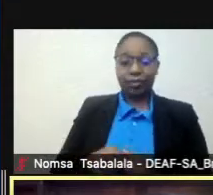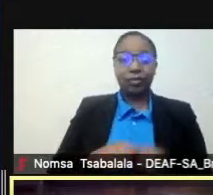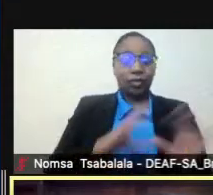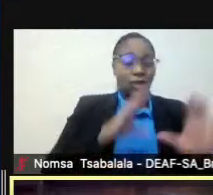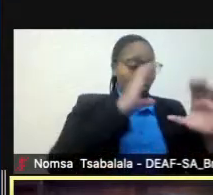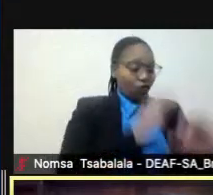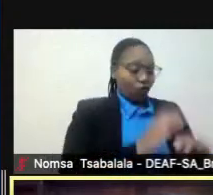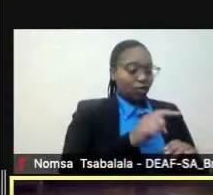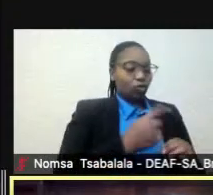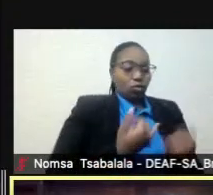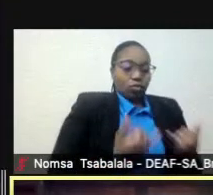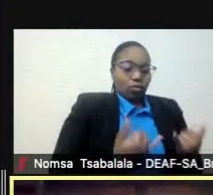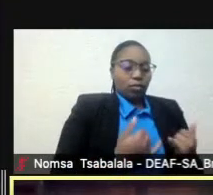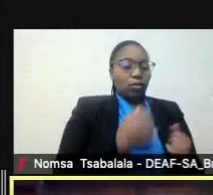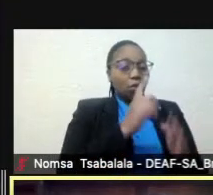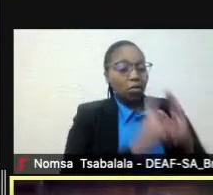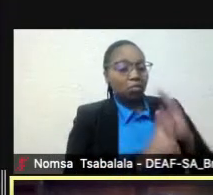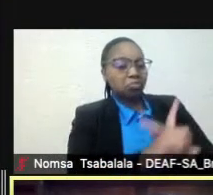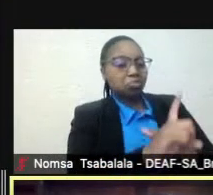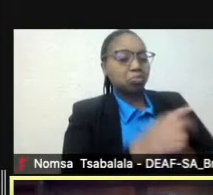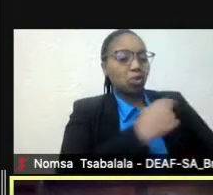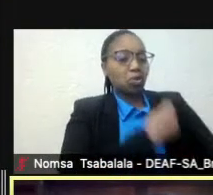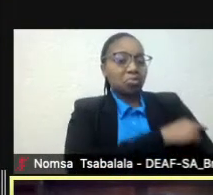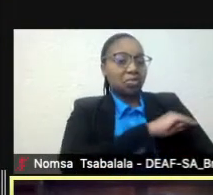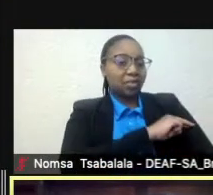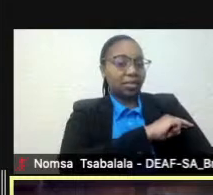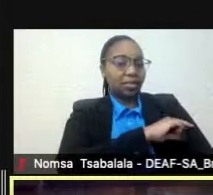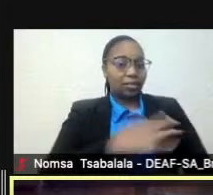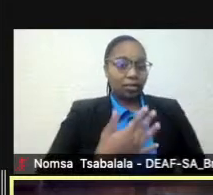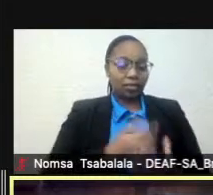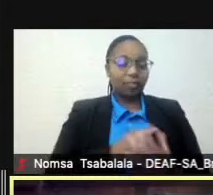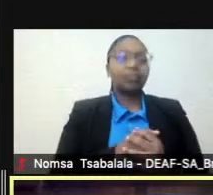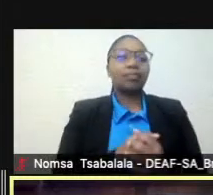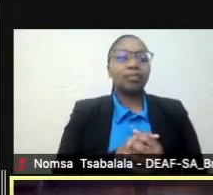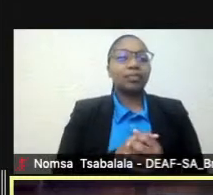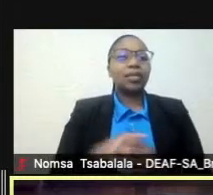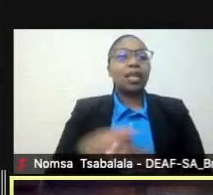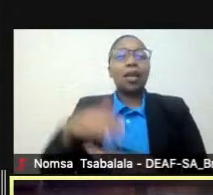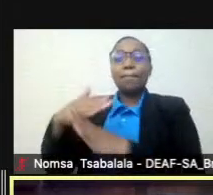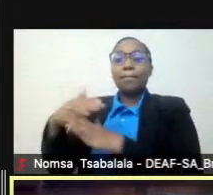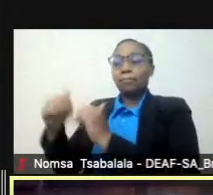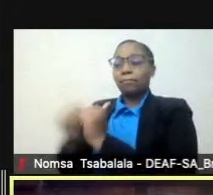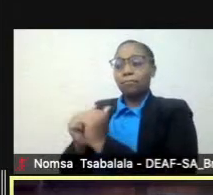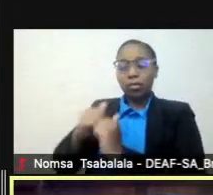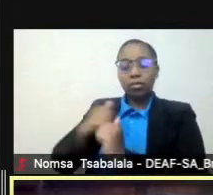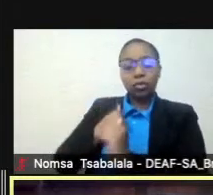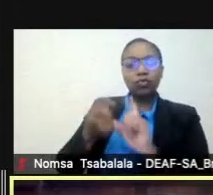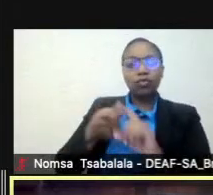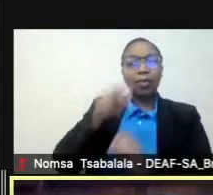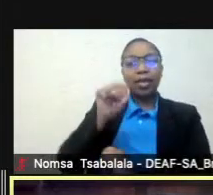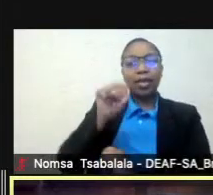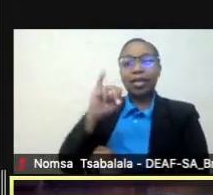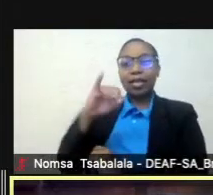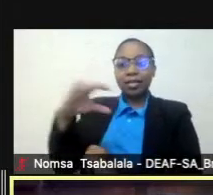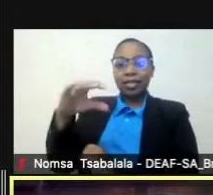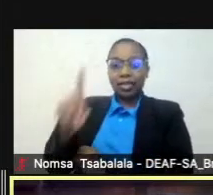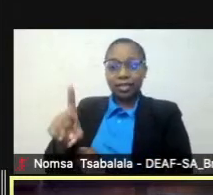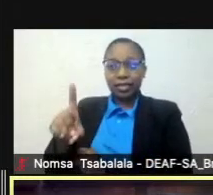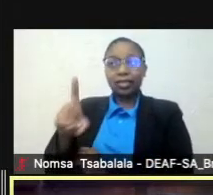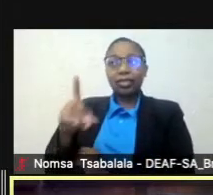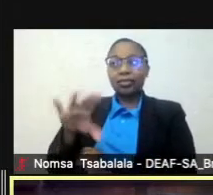hospitalizations, my colleagues from the NICD have gone through the increase that is